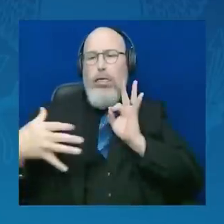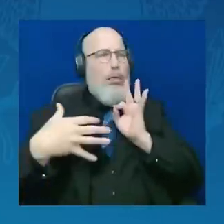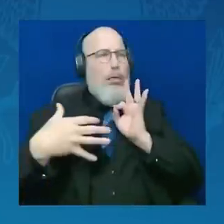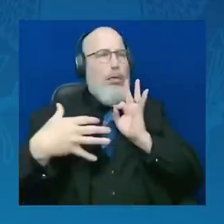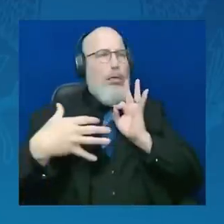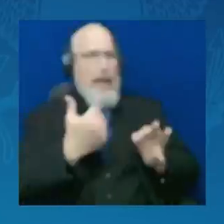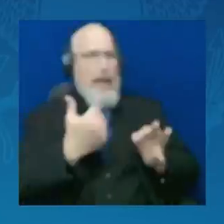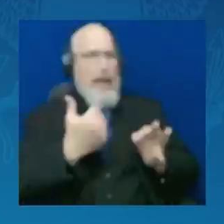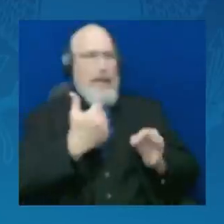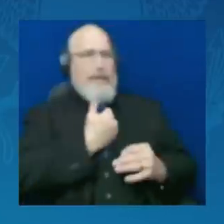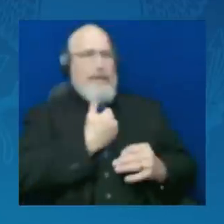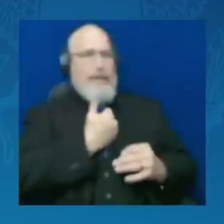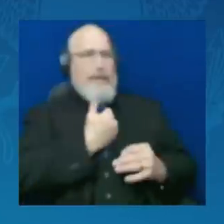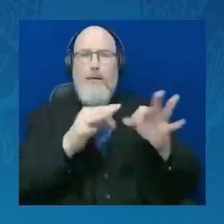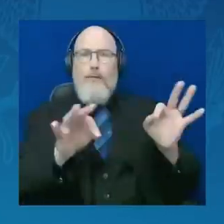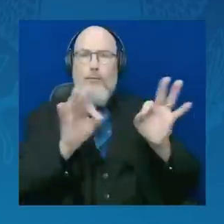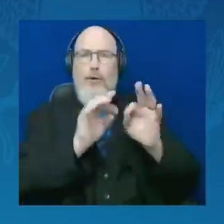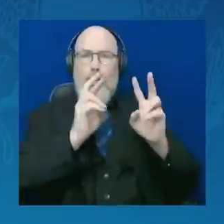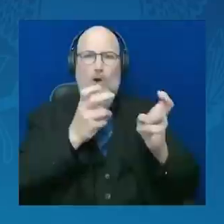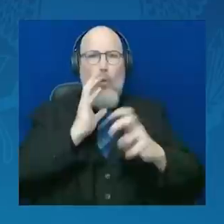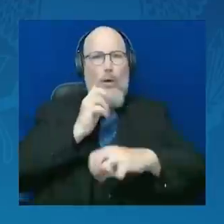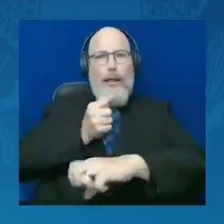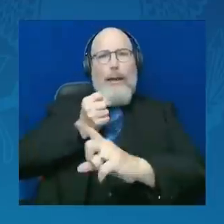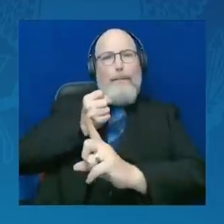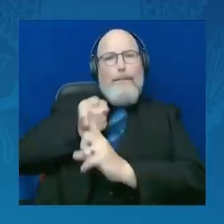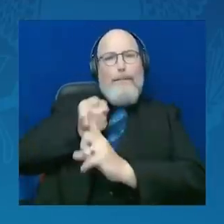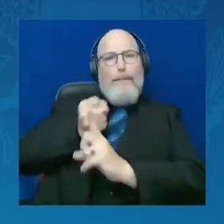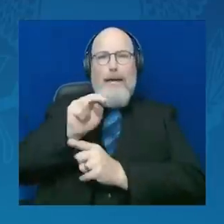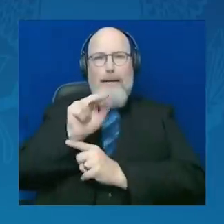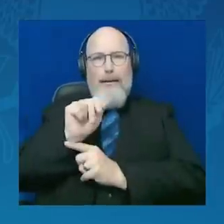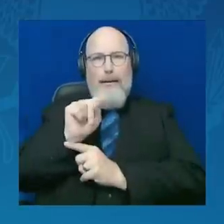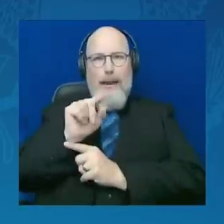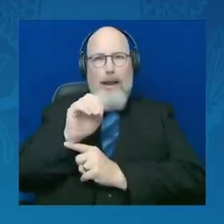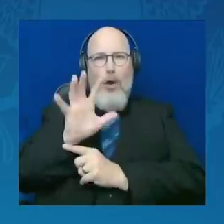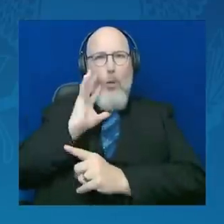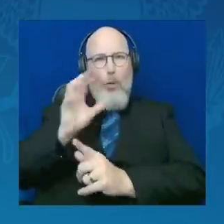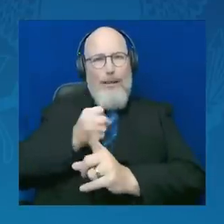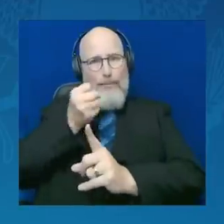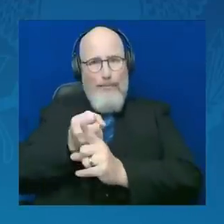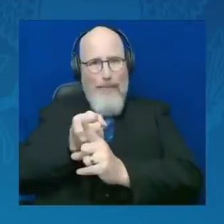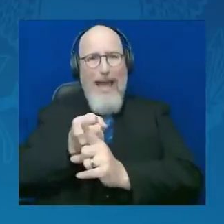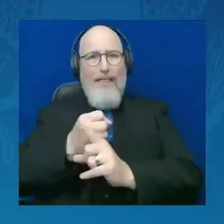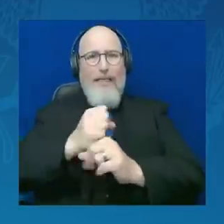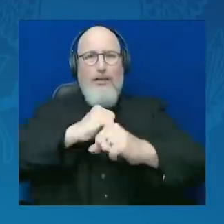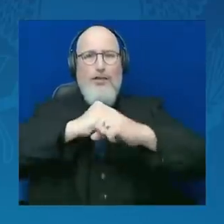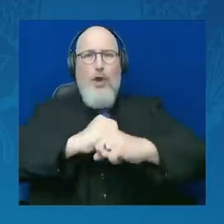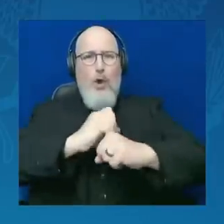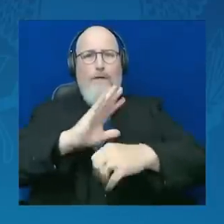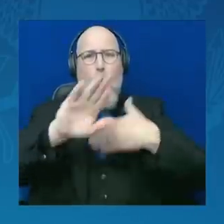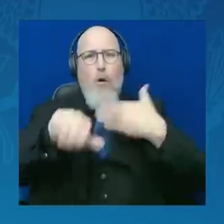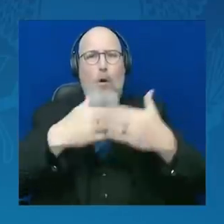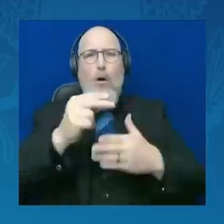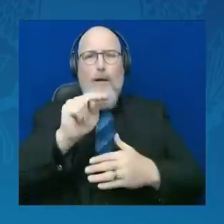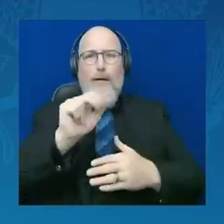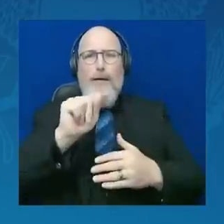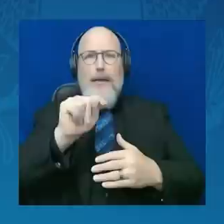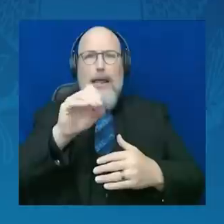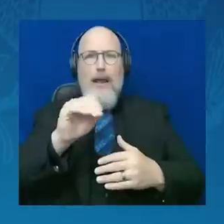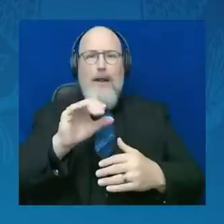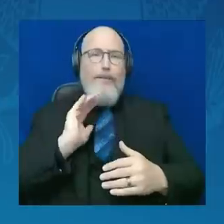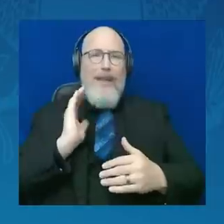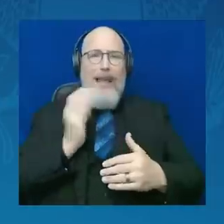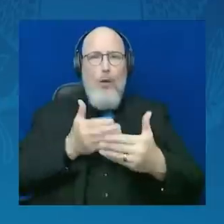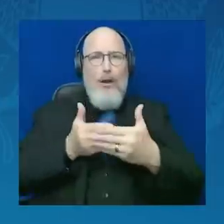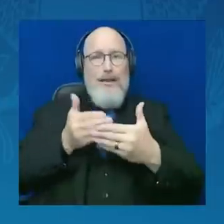the security of NATO as a whole, which would impact the security of all members of NATO, also our neighbors who are part of NATO, members